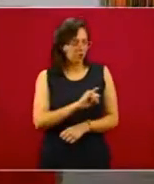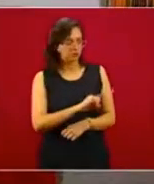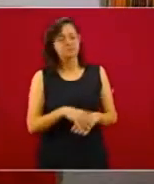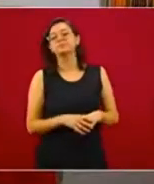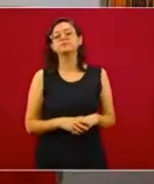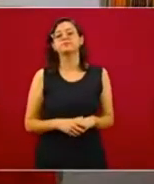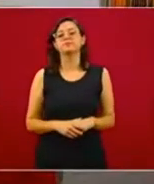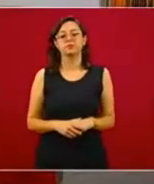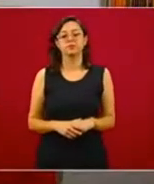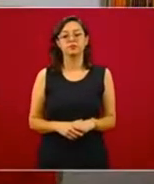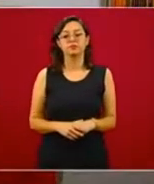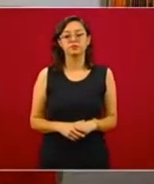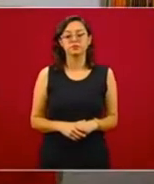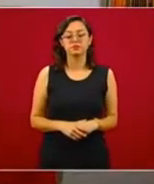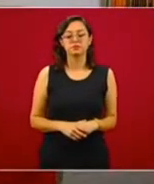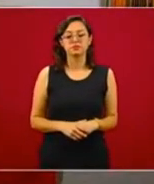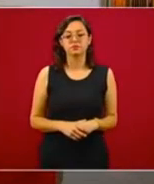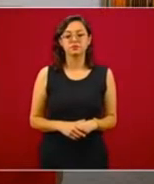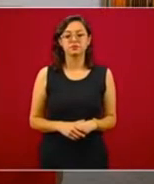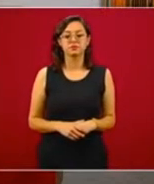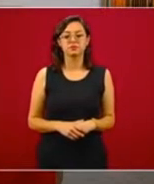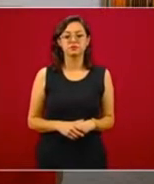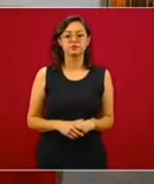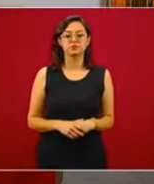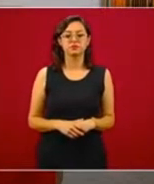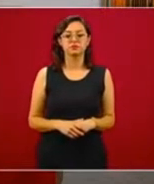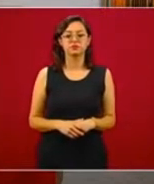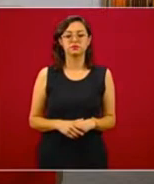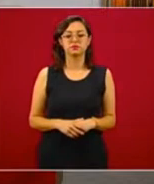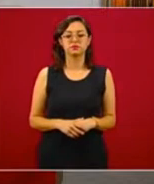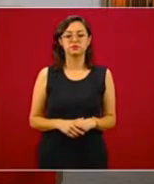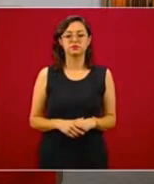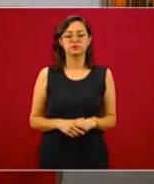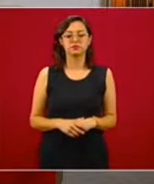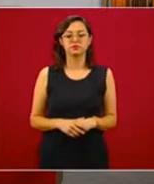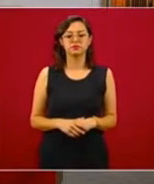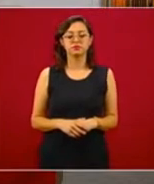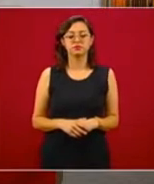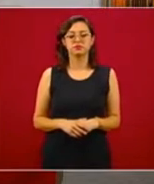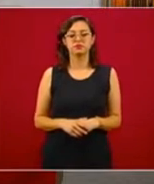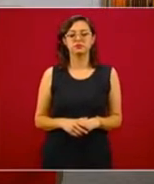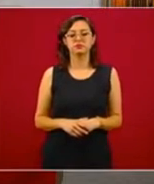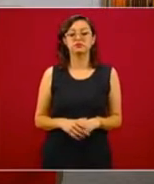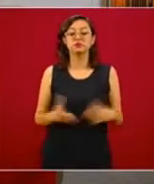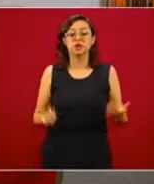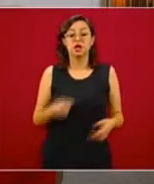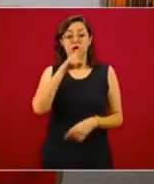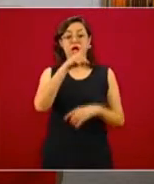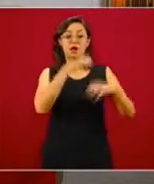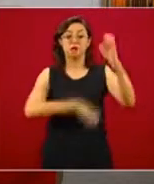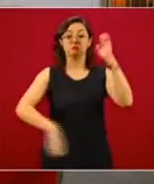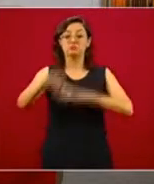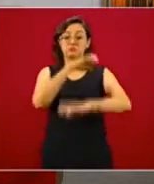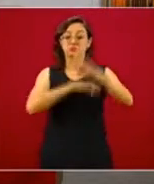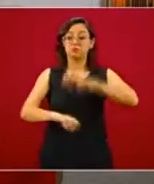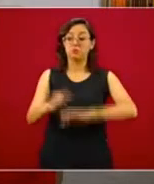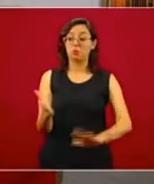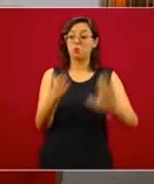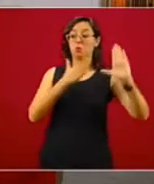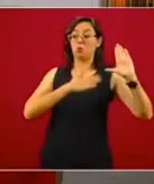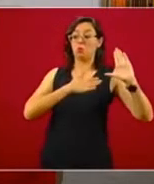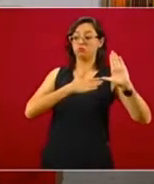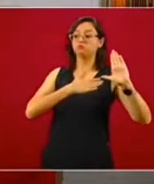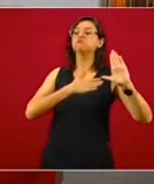first. In the first place, whenever we have the self-assessment in place and we